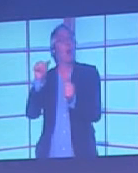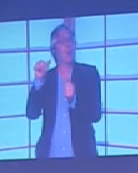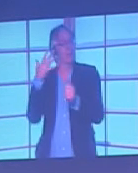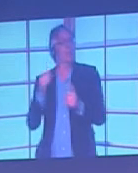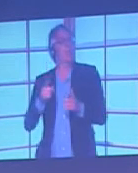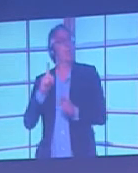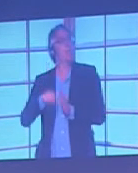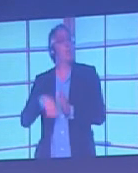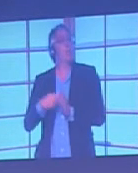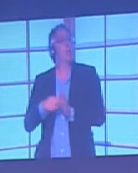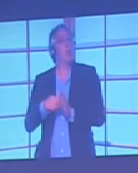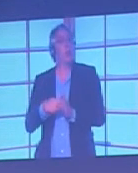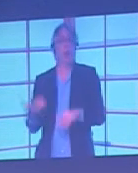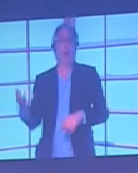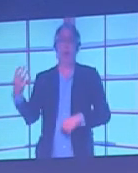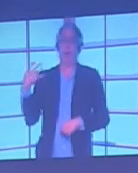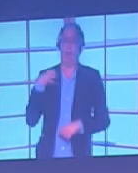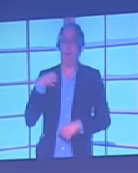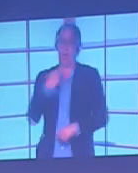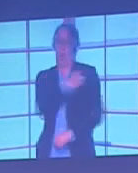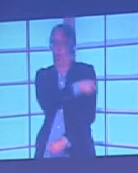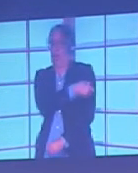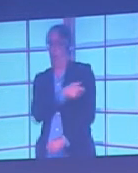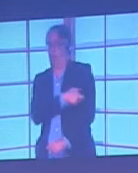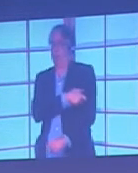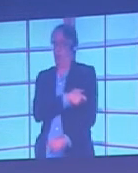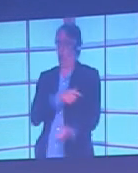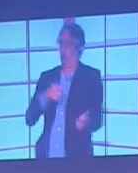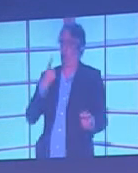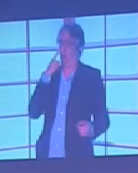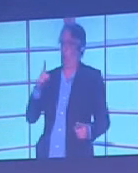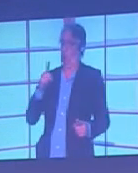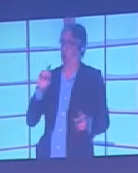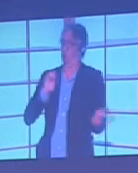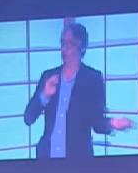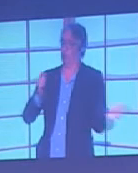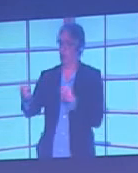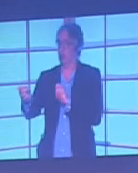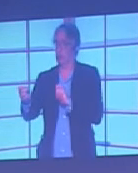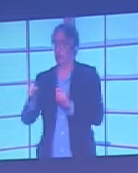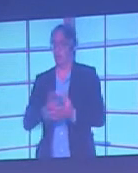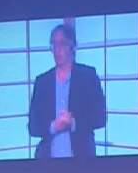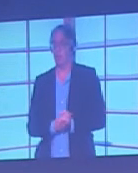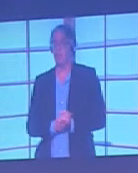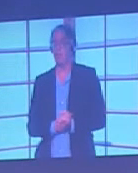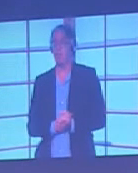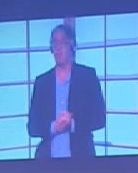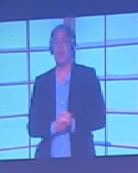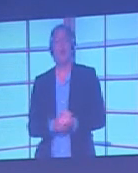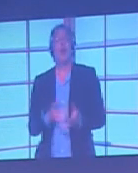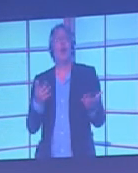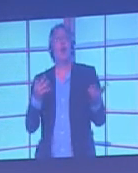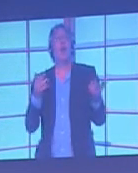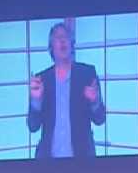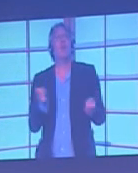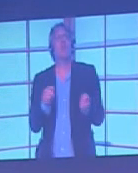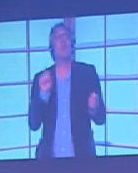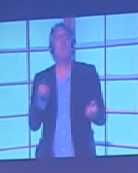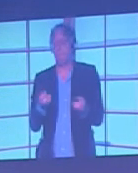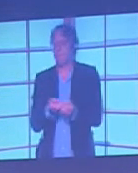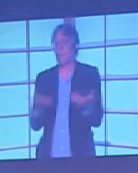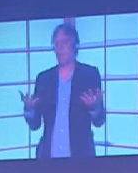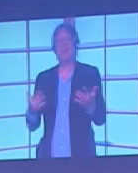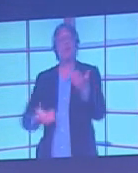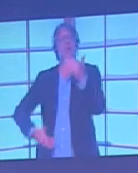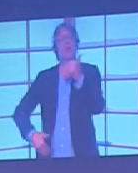to encourage national associations to employ disabled people. Now, of course, we expect that a lot of disabled access officers will